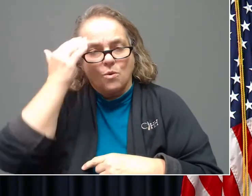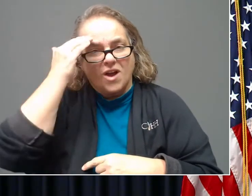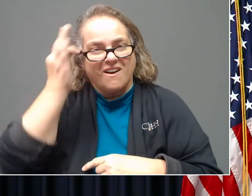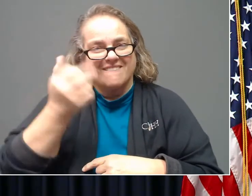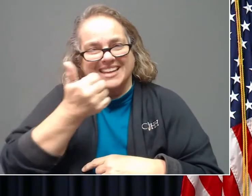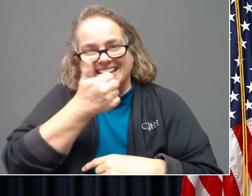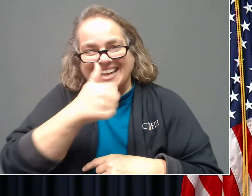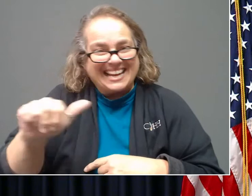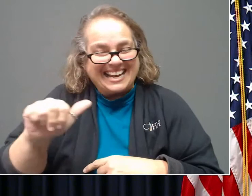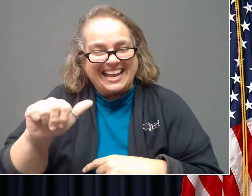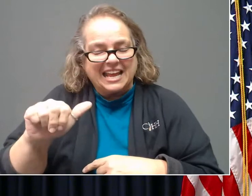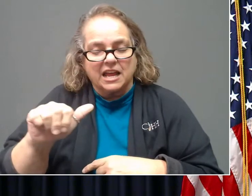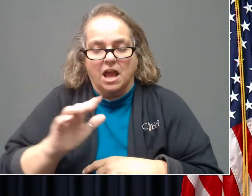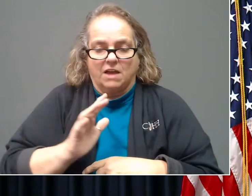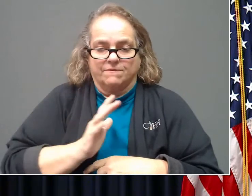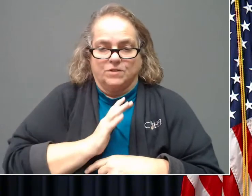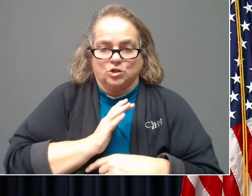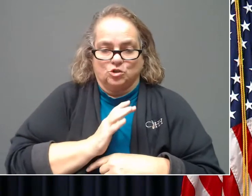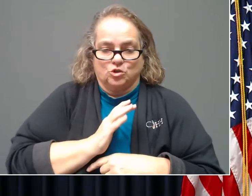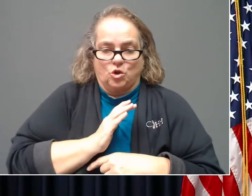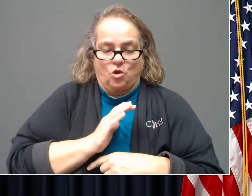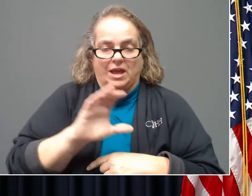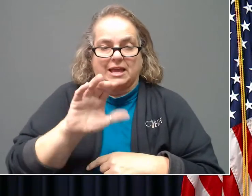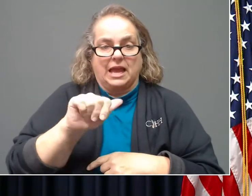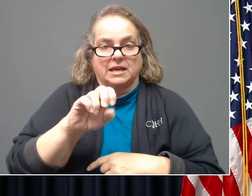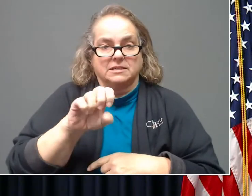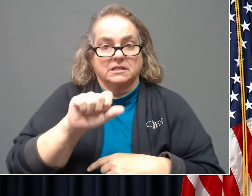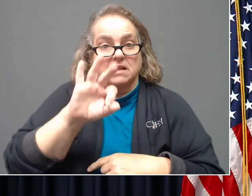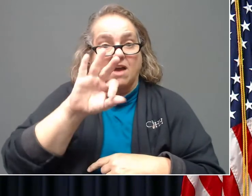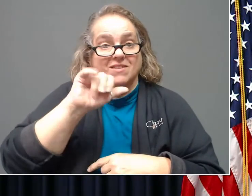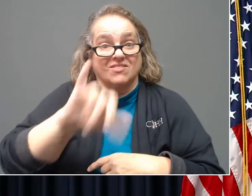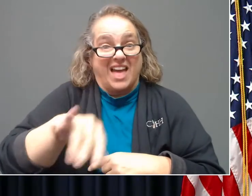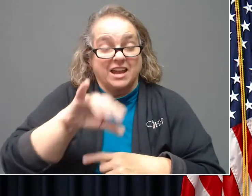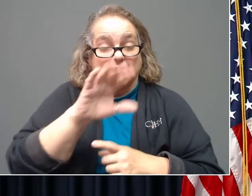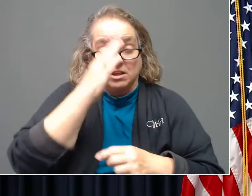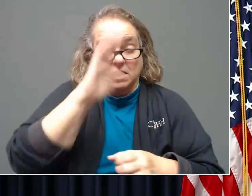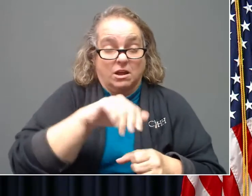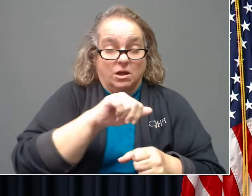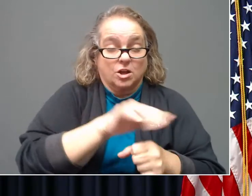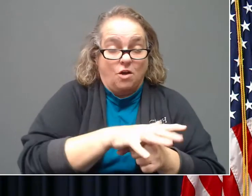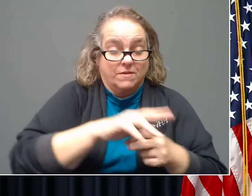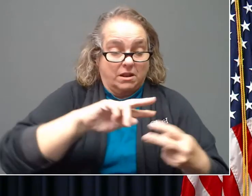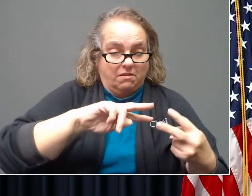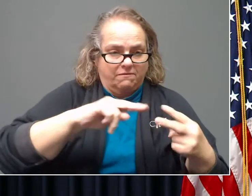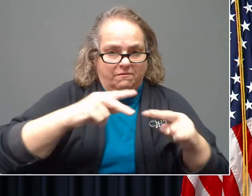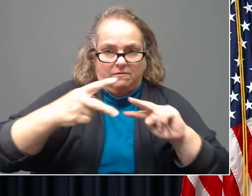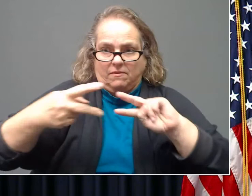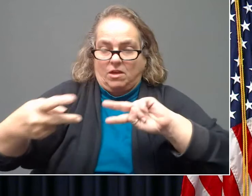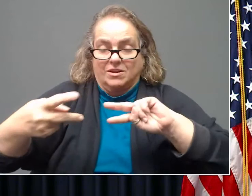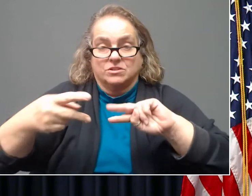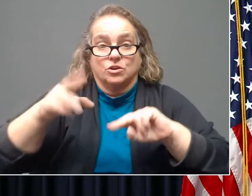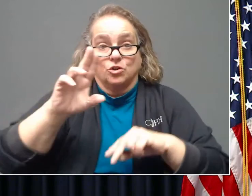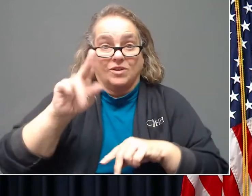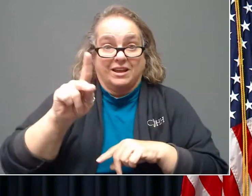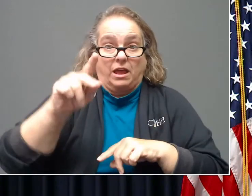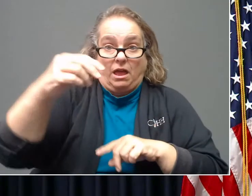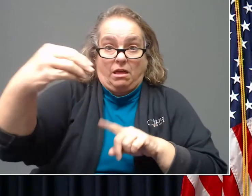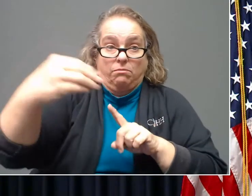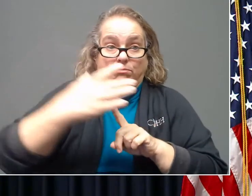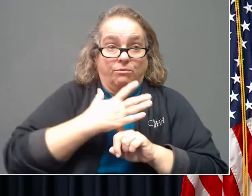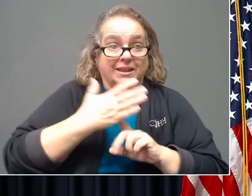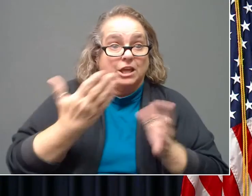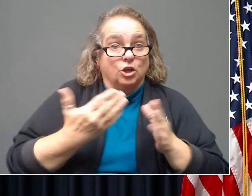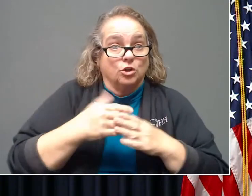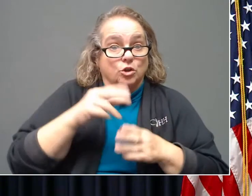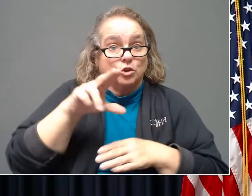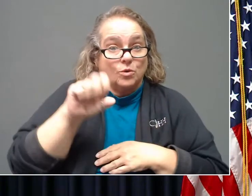Kentucky, experts are essentially saying it's already likely here in just a matter of time. How is that affecting your